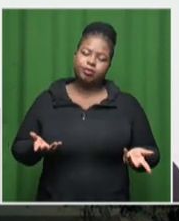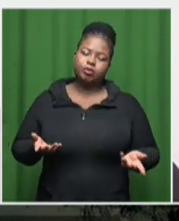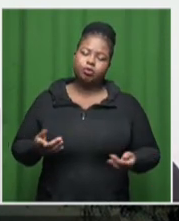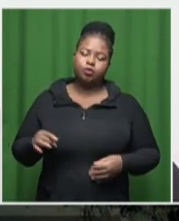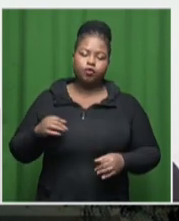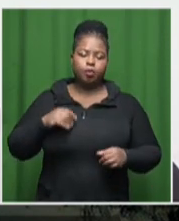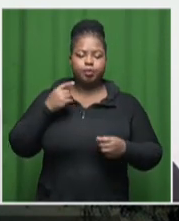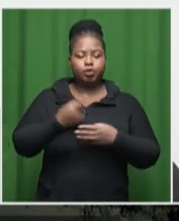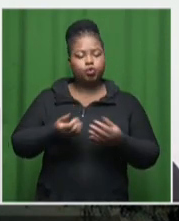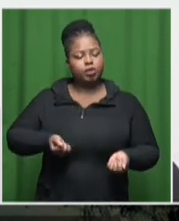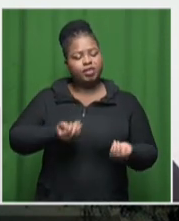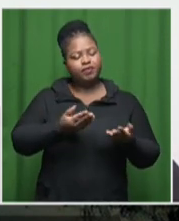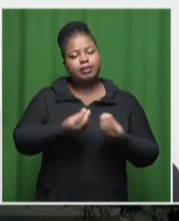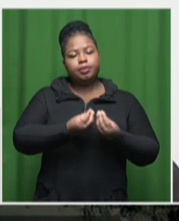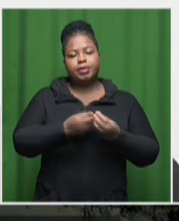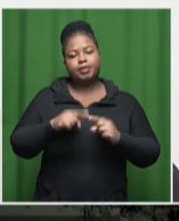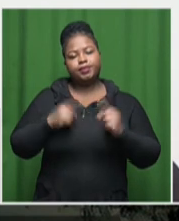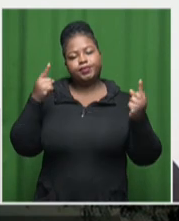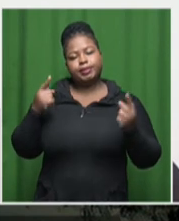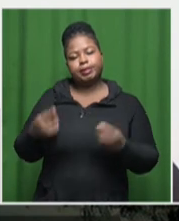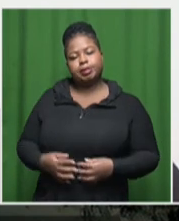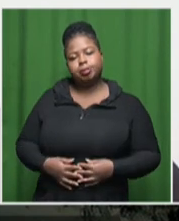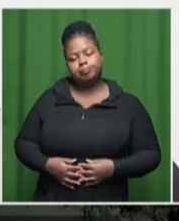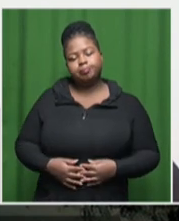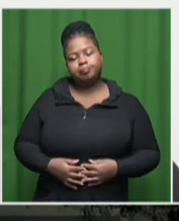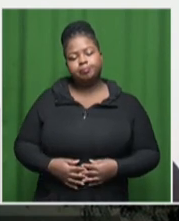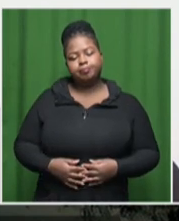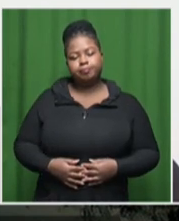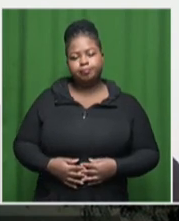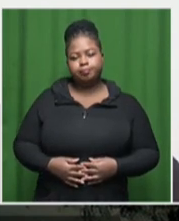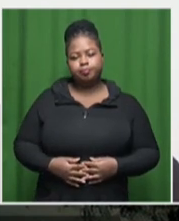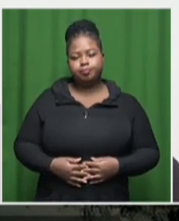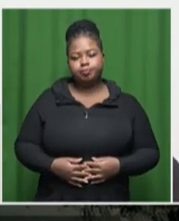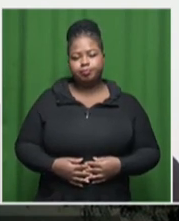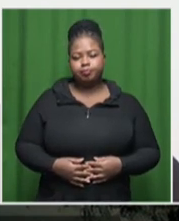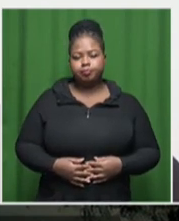the alternatives that they offer to the electorate?